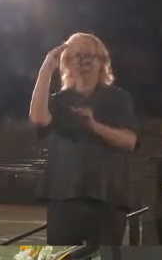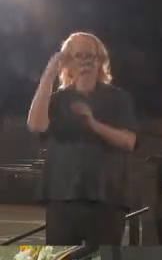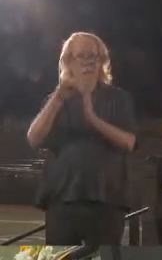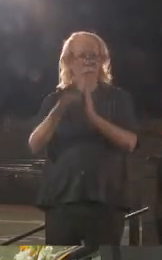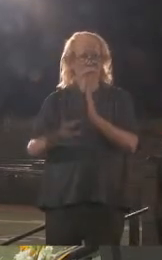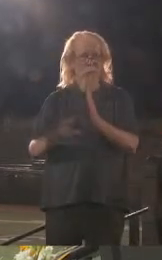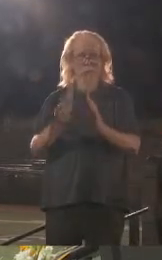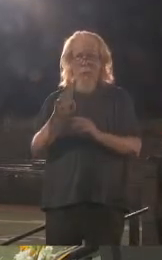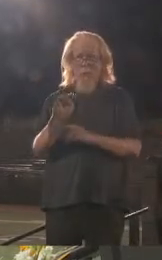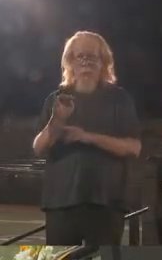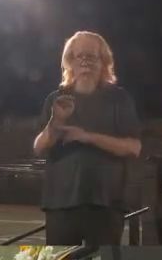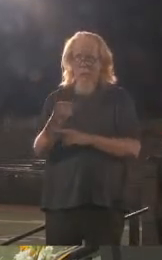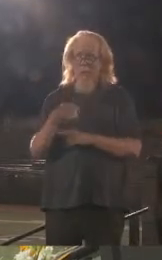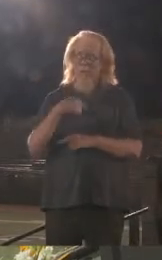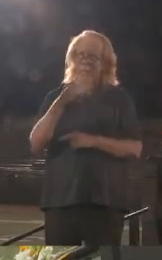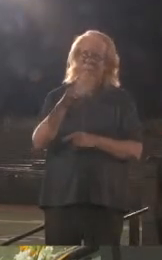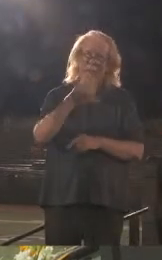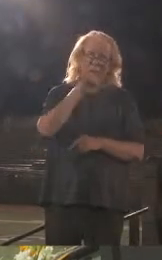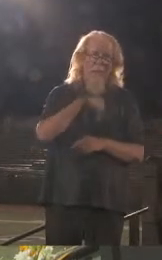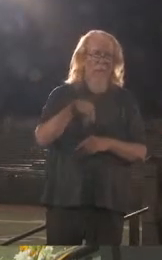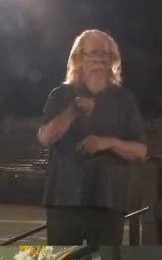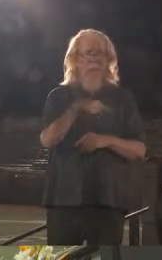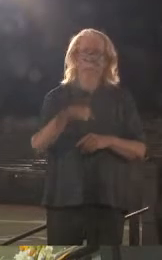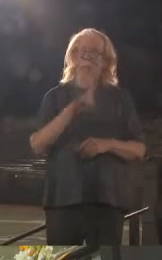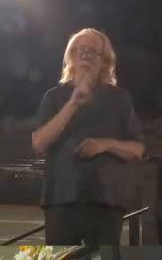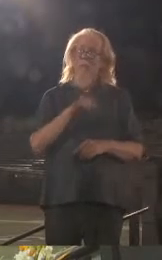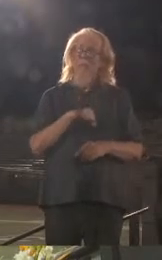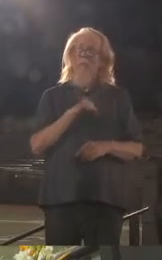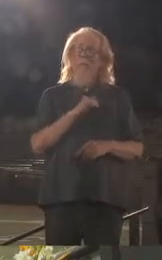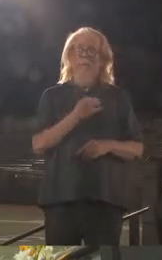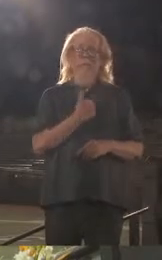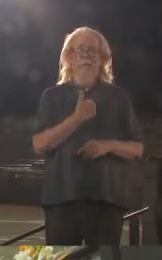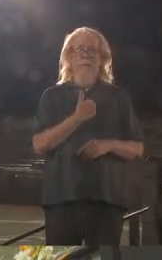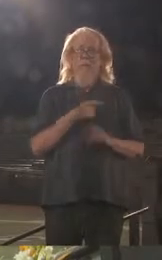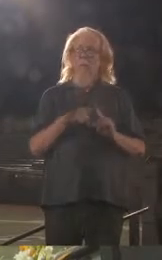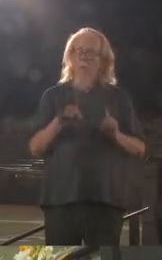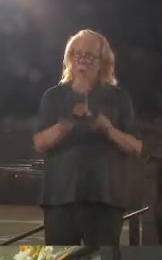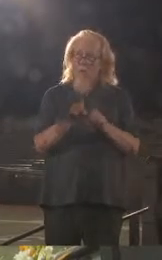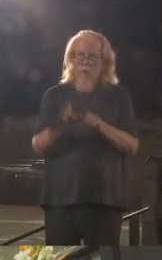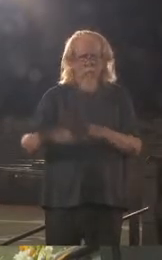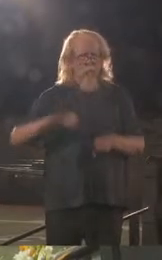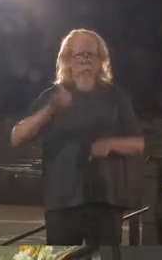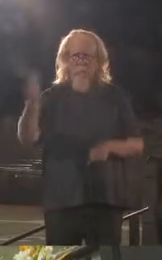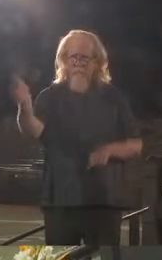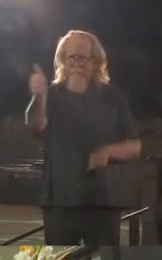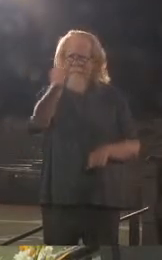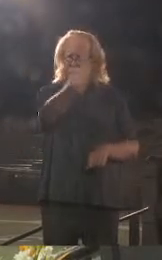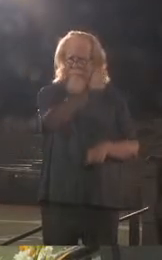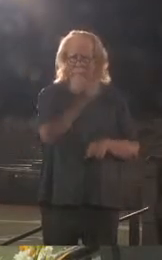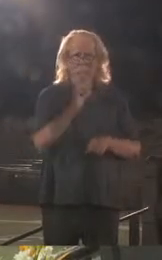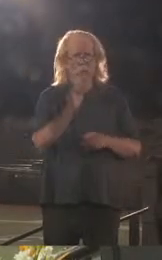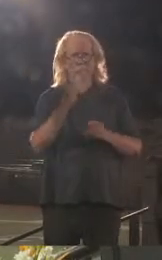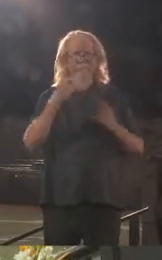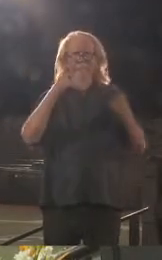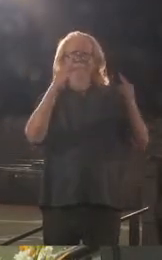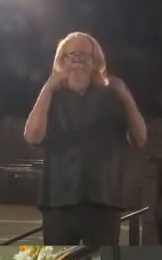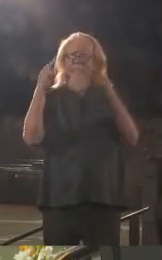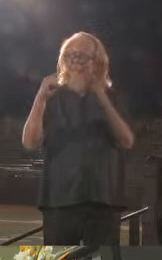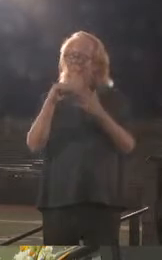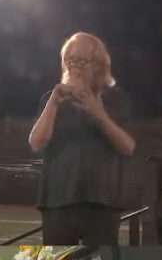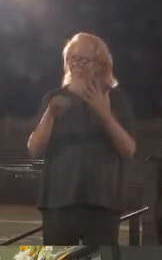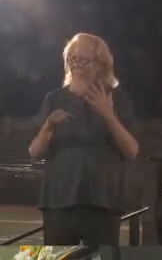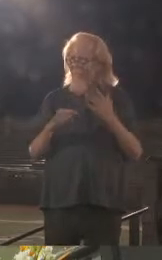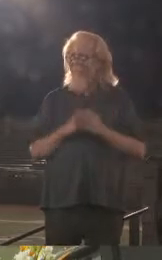here before you all tonight. I'm really proud of myself, but you all should also be proud of yourselves and your accomplishments too. Let us